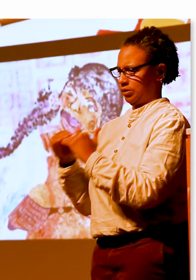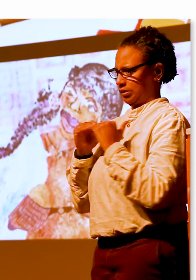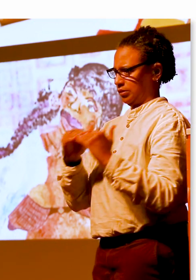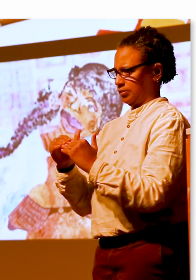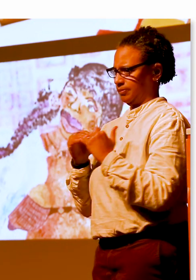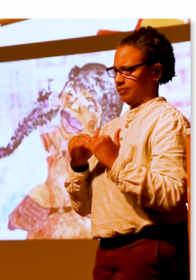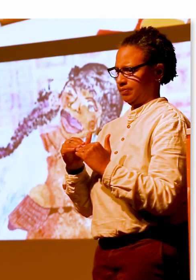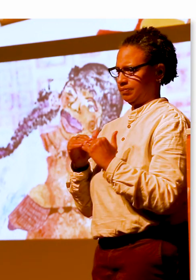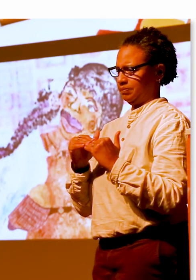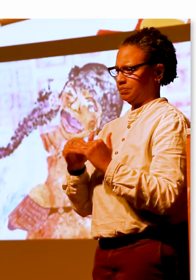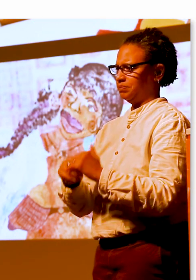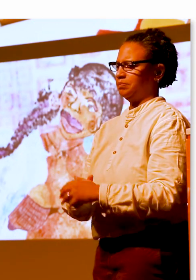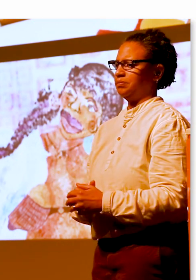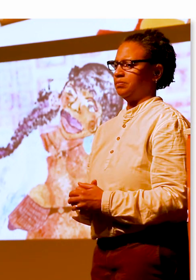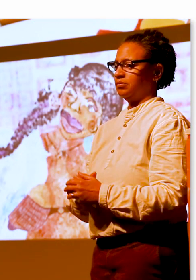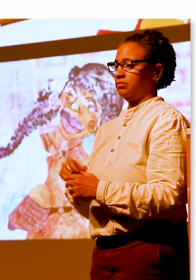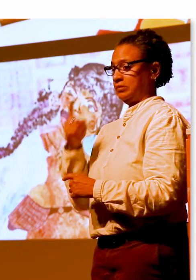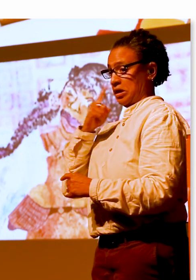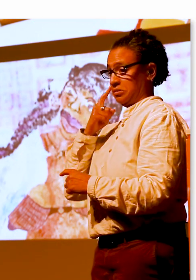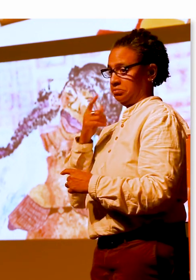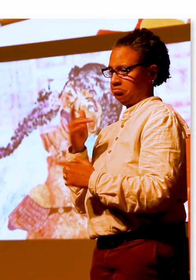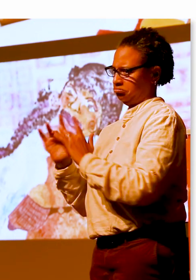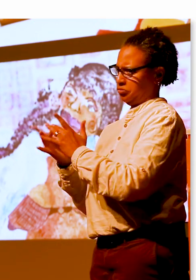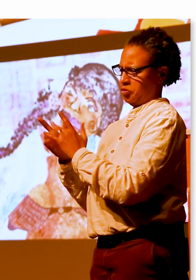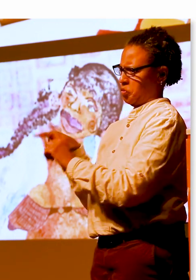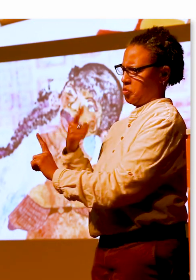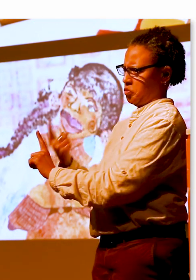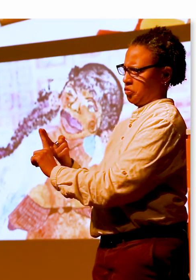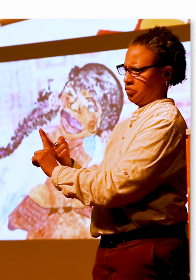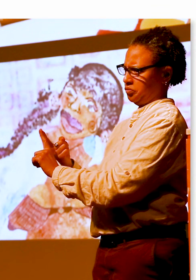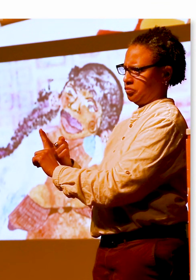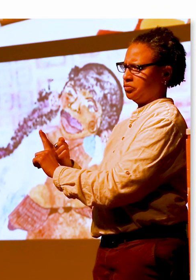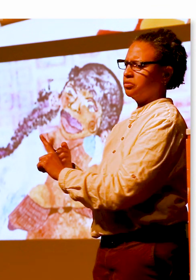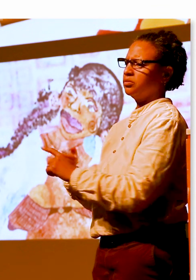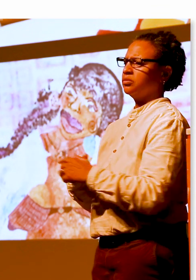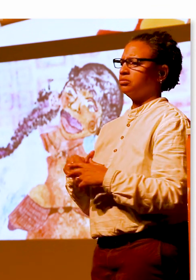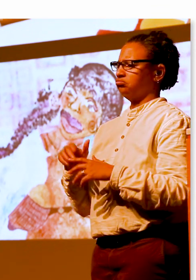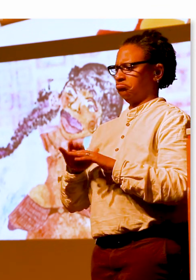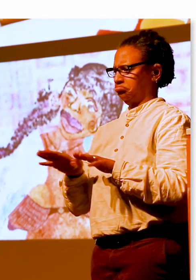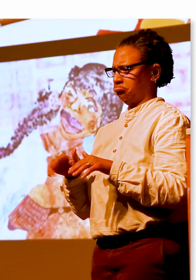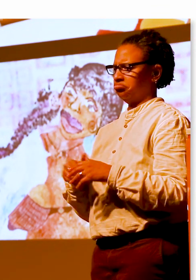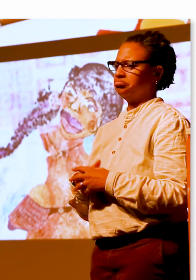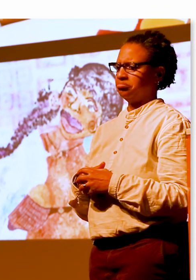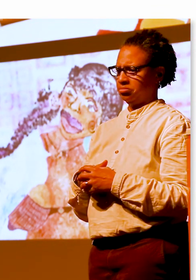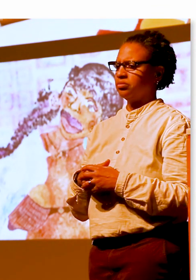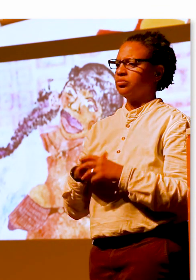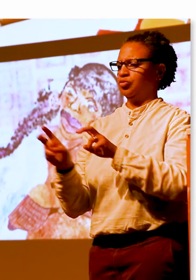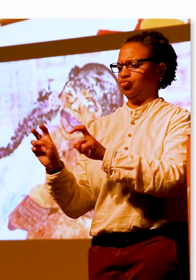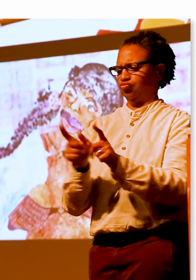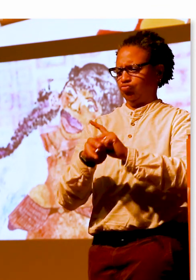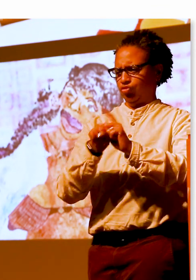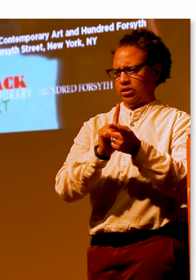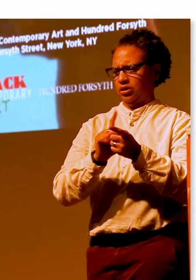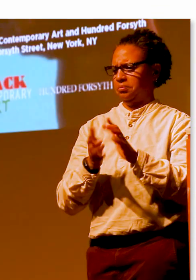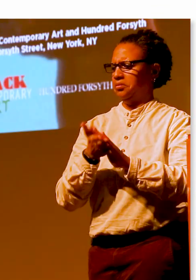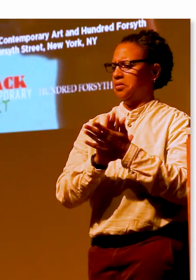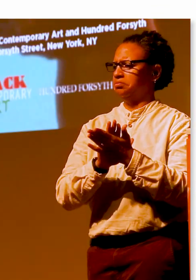was this digital platform and take it to the streets. That's not what I wanted to say, but it's kind of what I did.